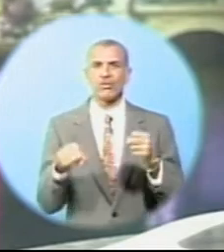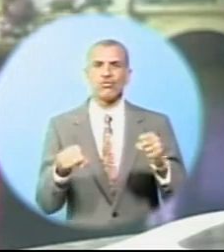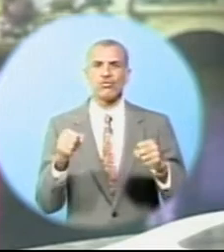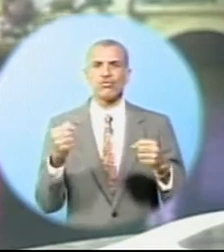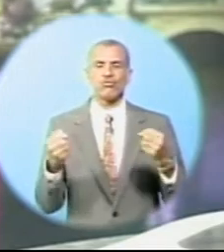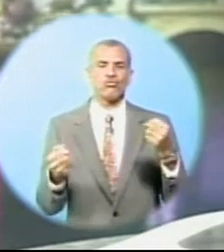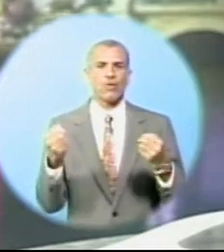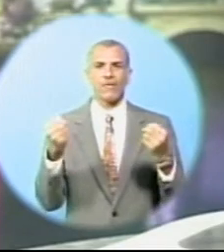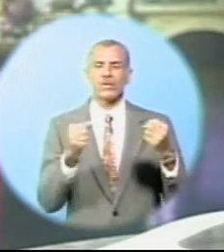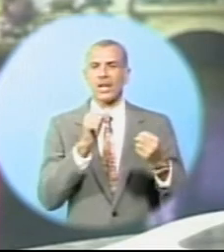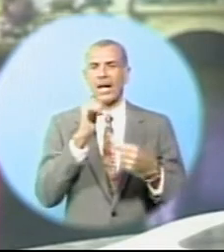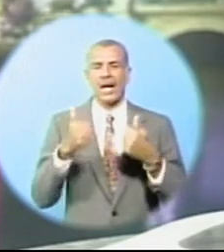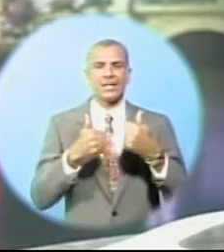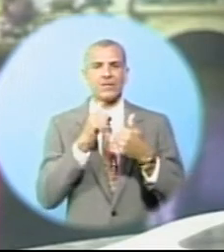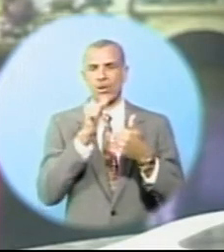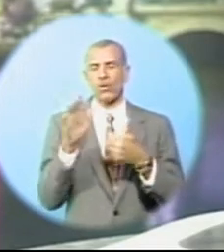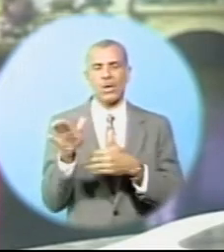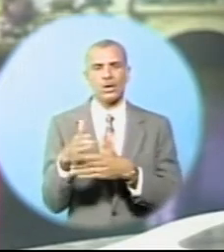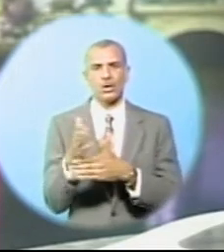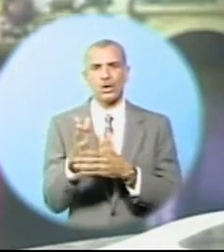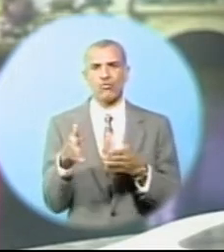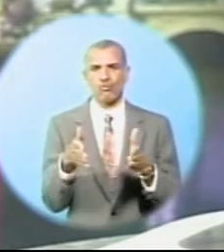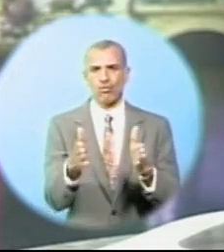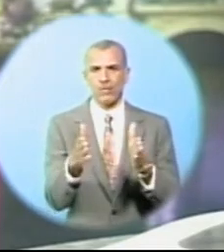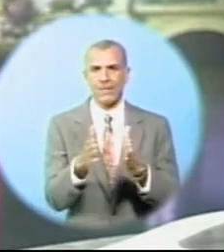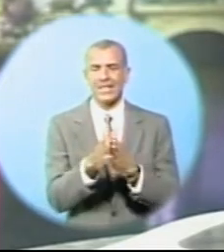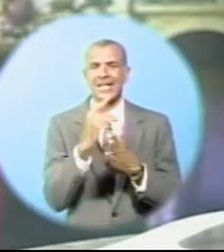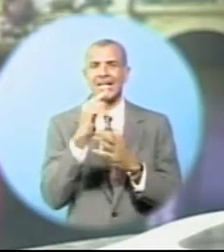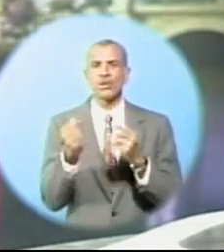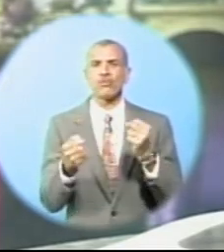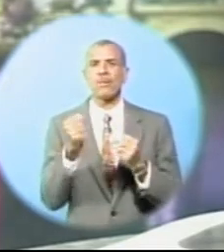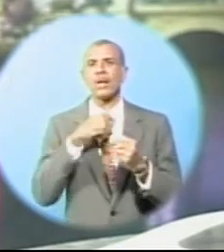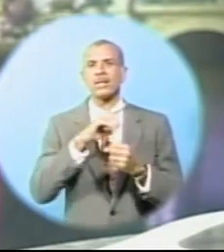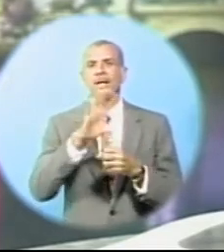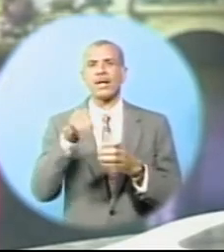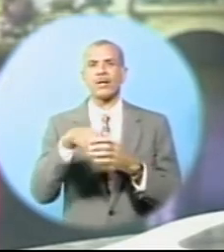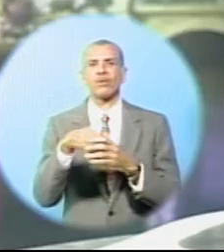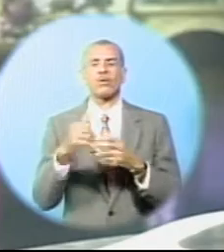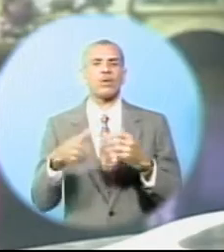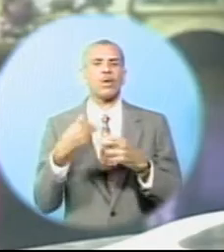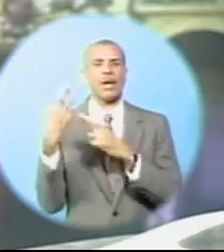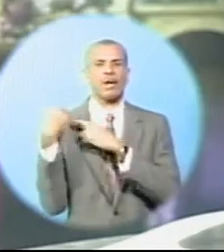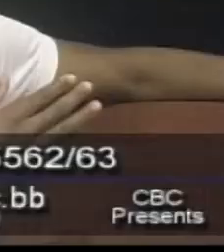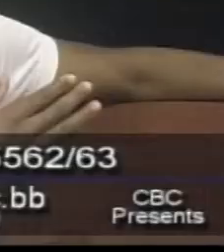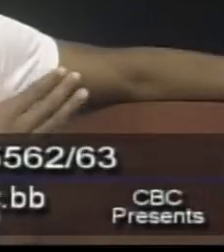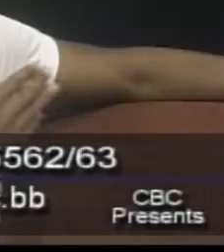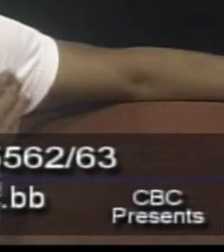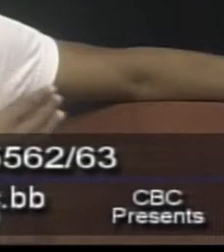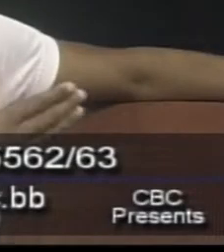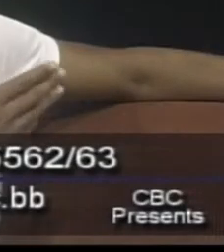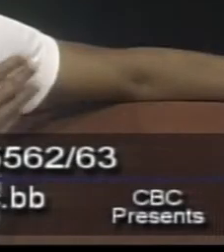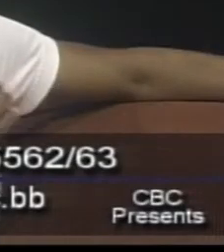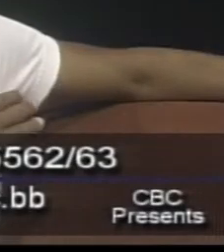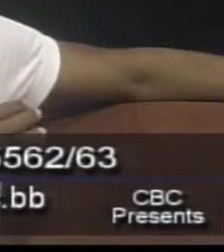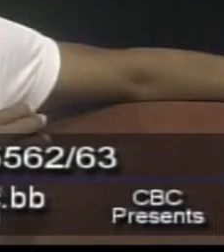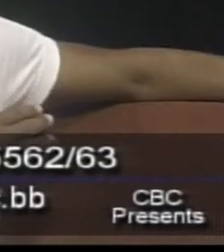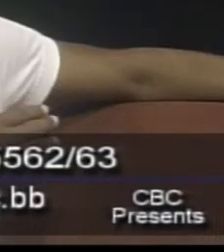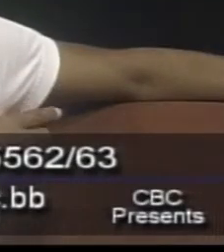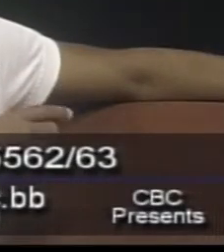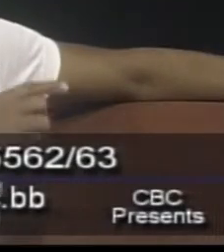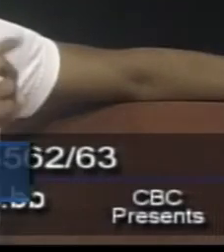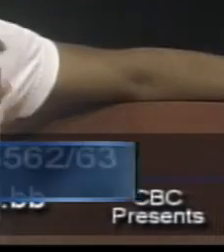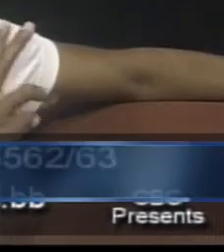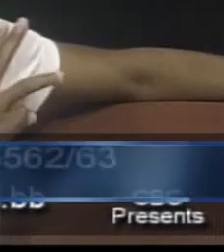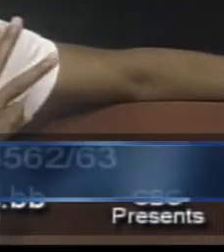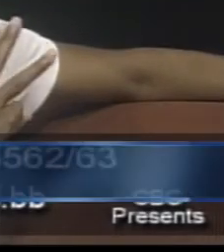as though they do not want to share the road. He says drivers must also act responsibly. A couple of years ago, I was knocked off my bike. I